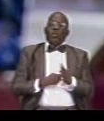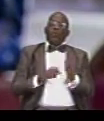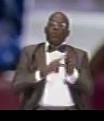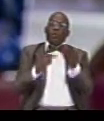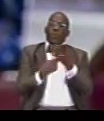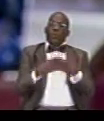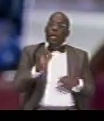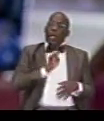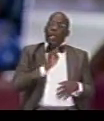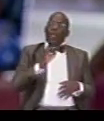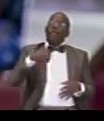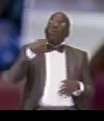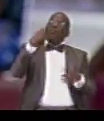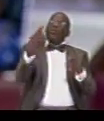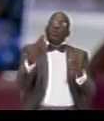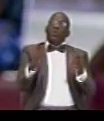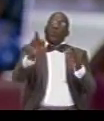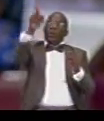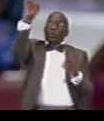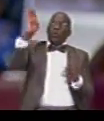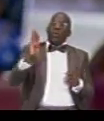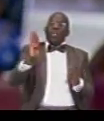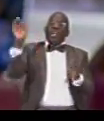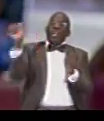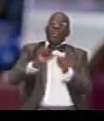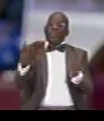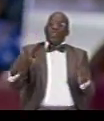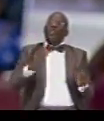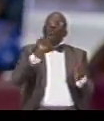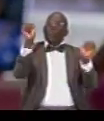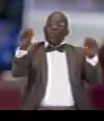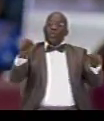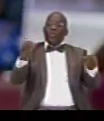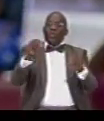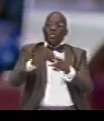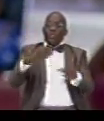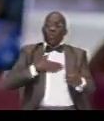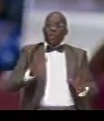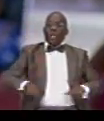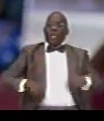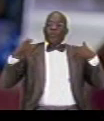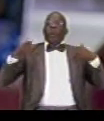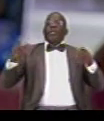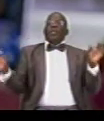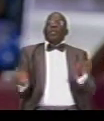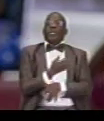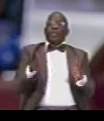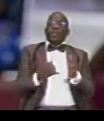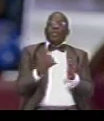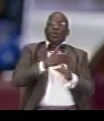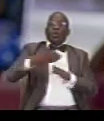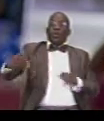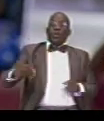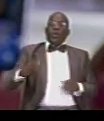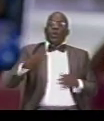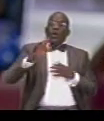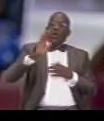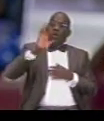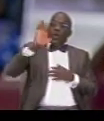do. Everything that seems impossible in my life, he should rule them away. Then 21st after my delivery, 5 days after